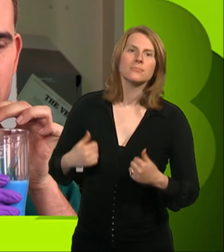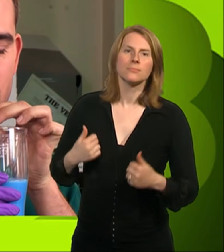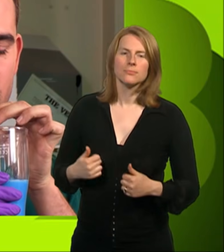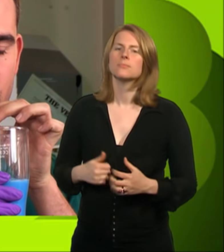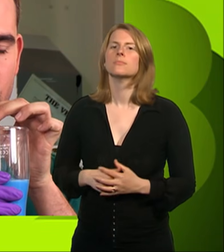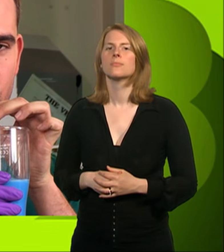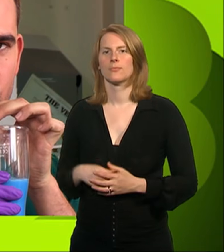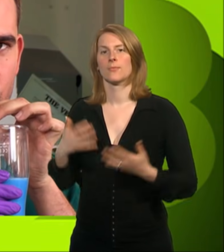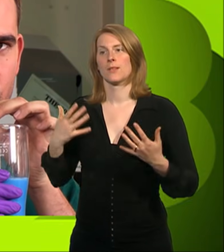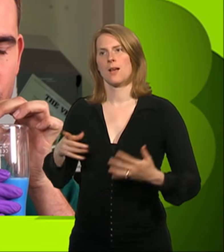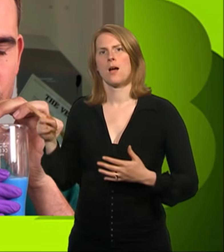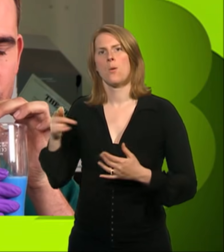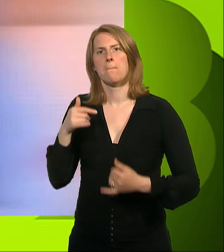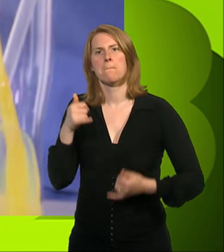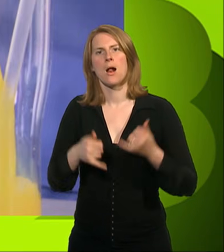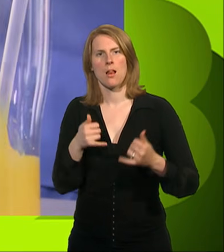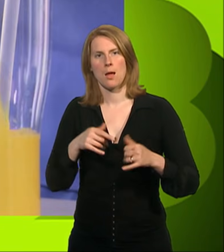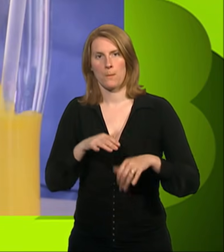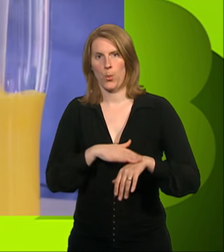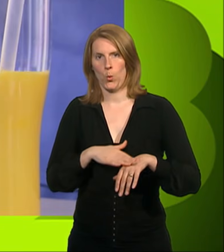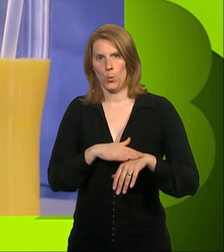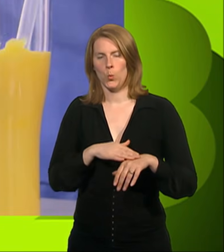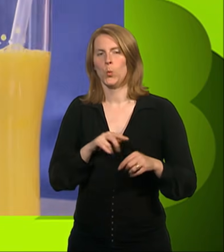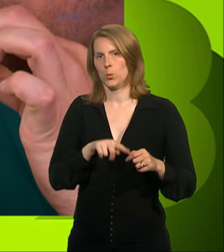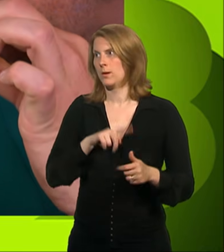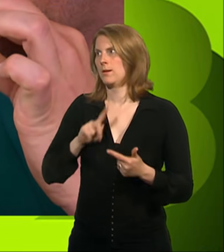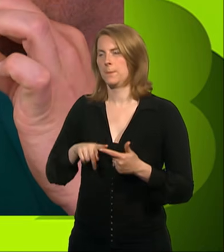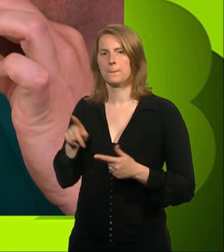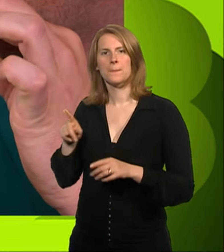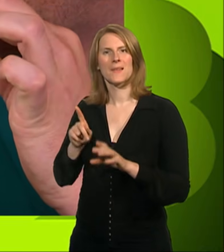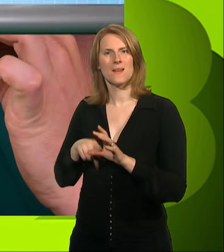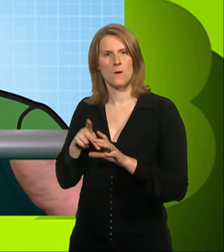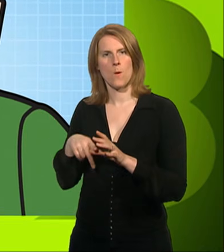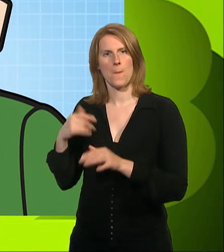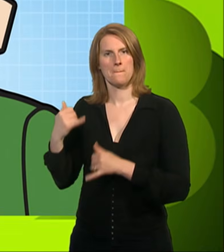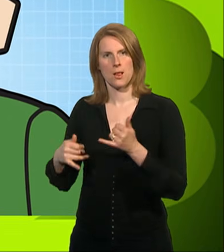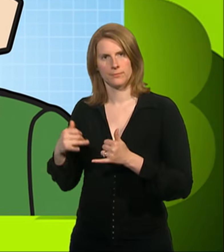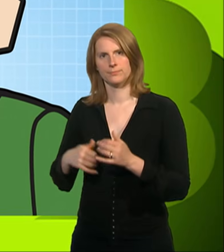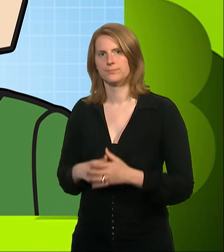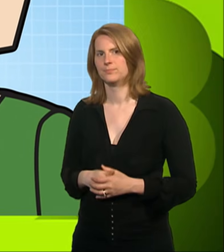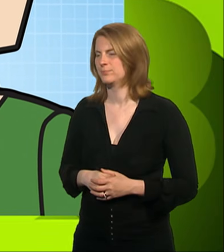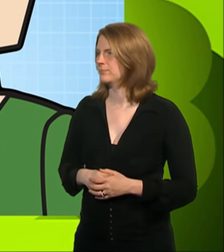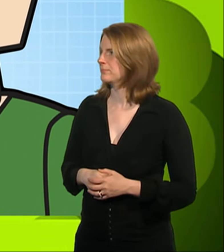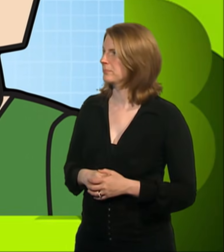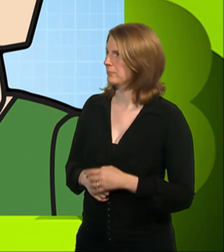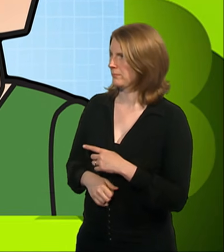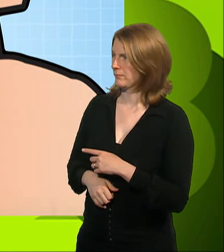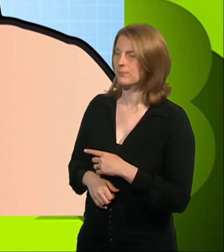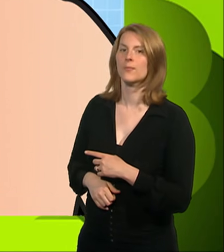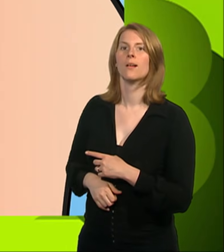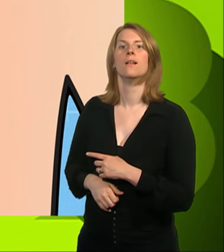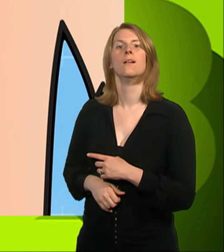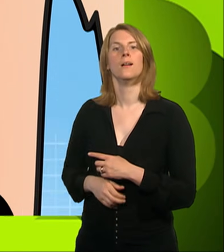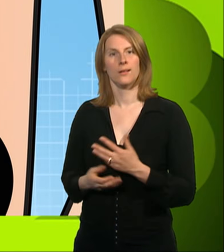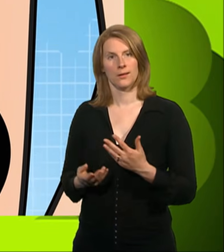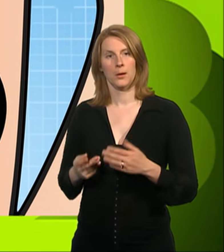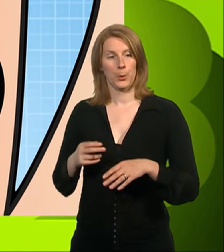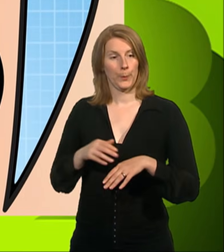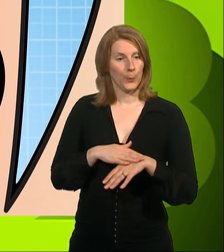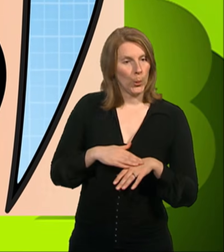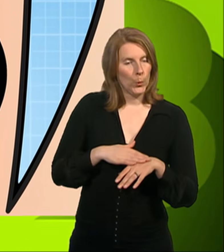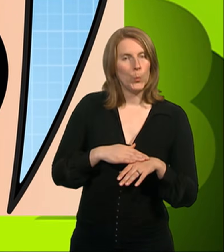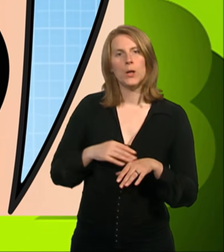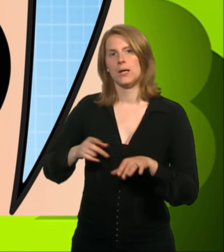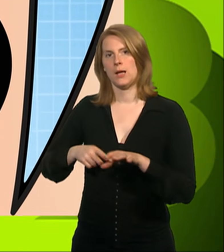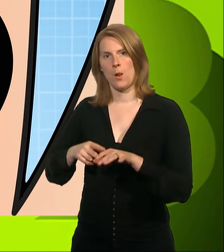First, I'm going to drink some blue milk, and next some yellow milk. Now, inside Xand, the blue and yellow milk